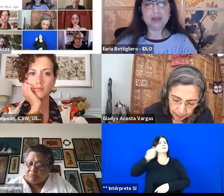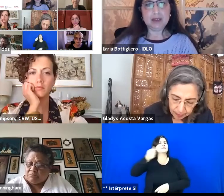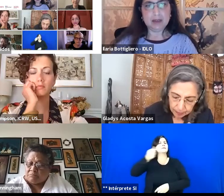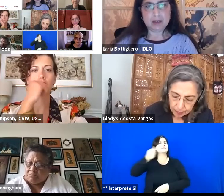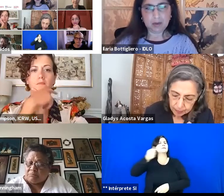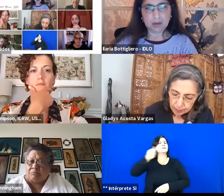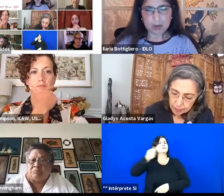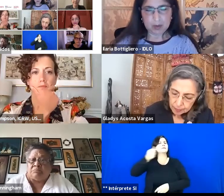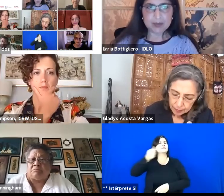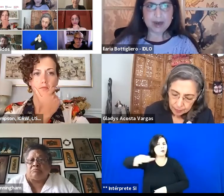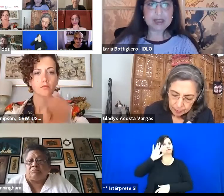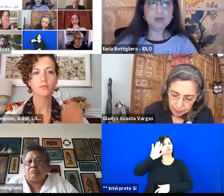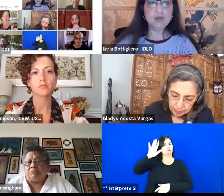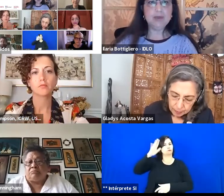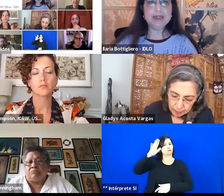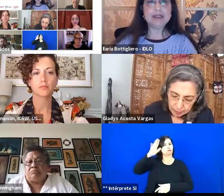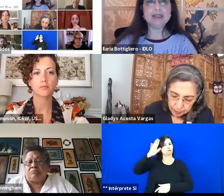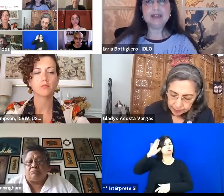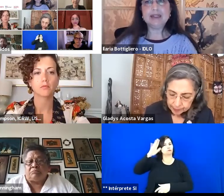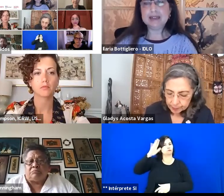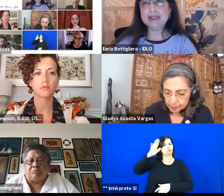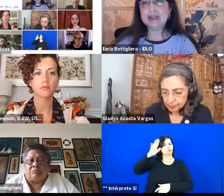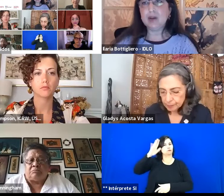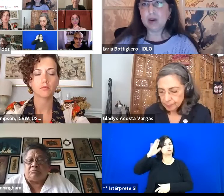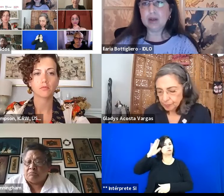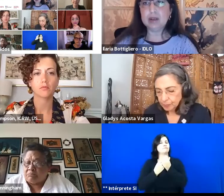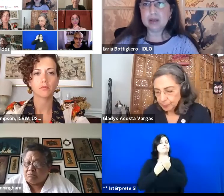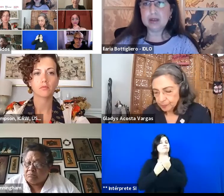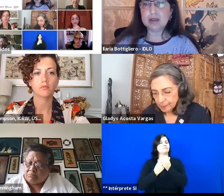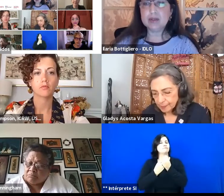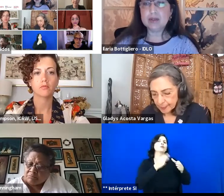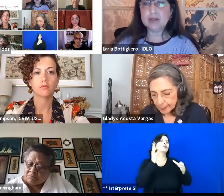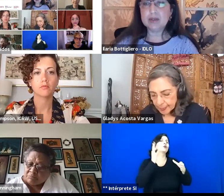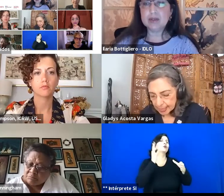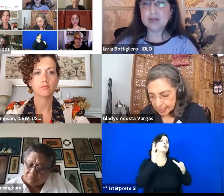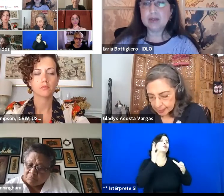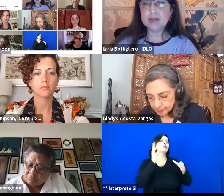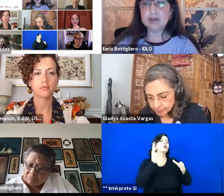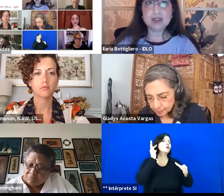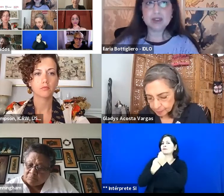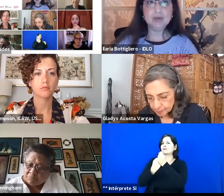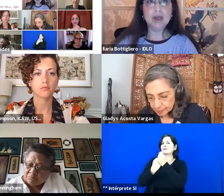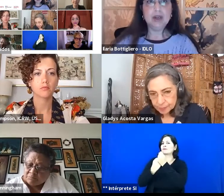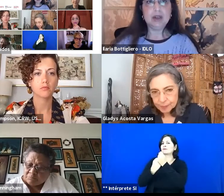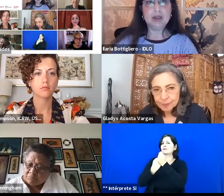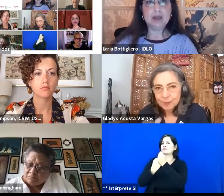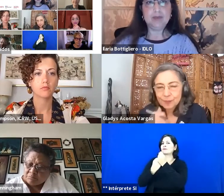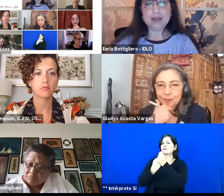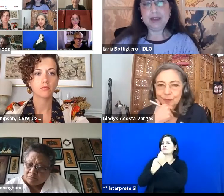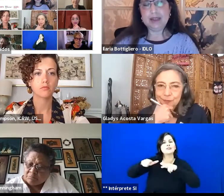the women's rights movements. These are all contributing factors